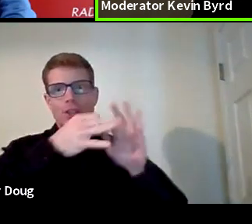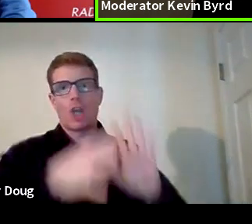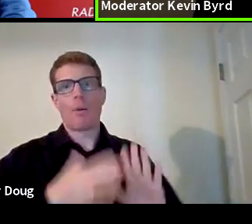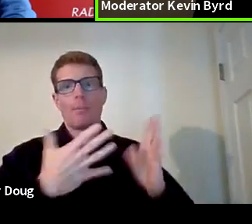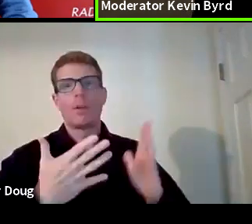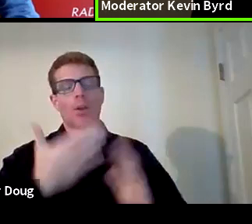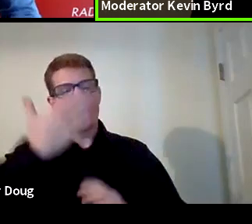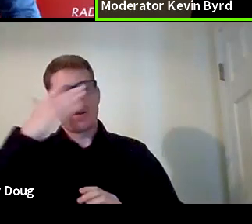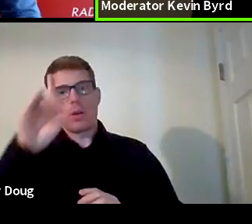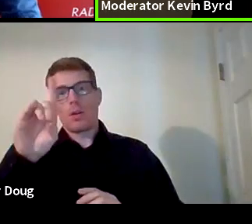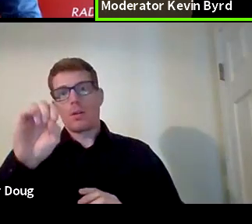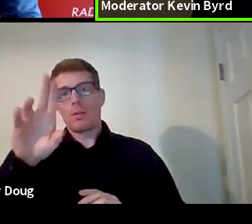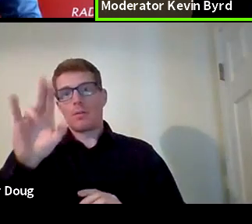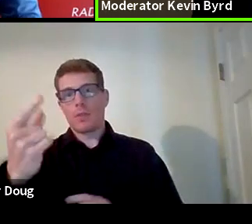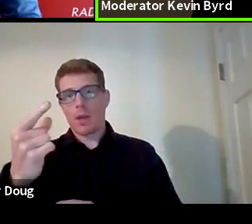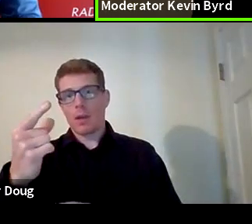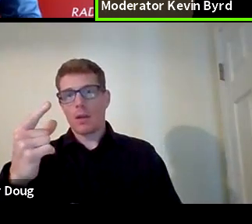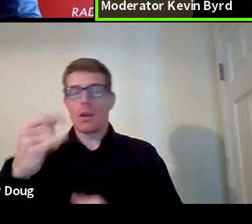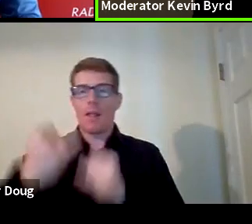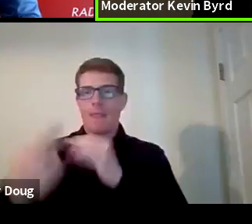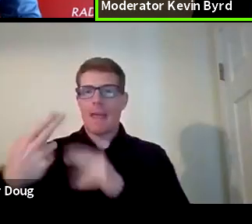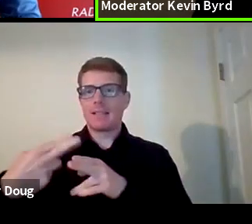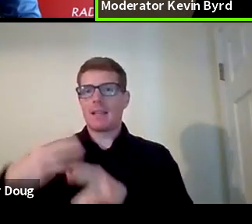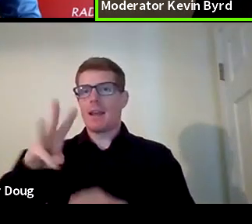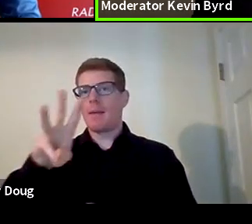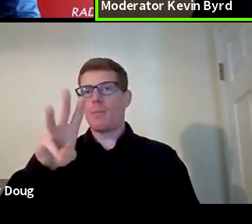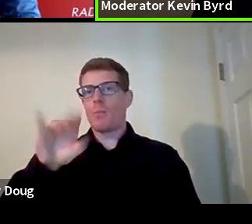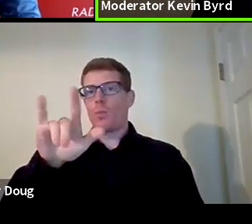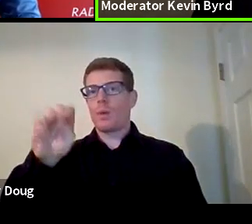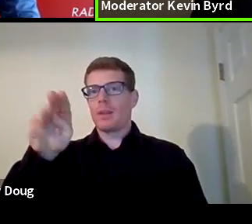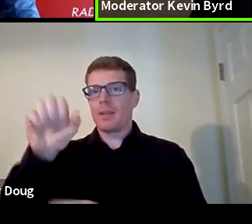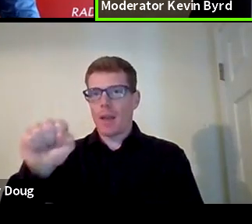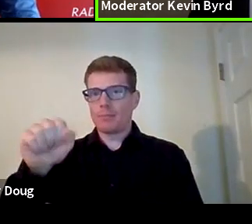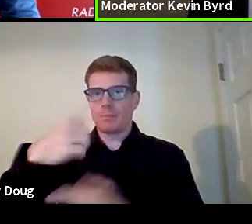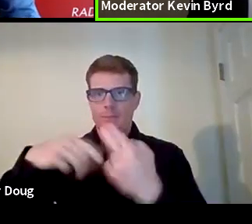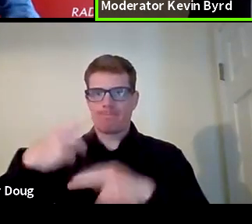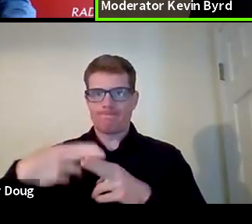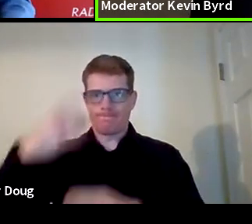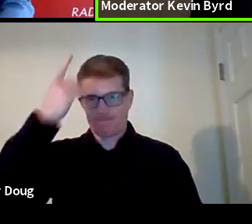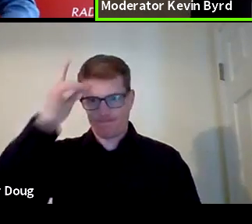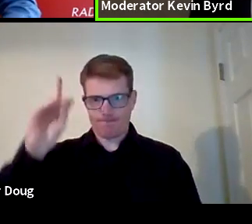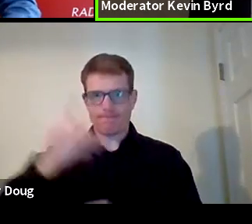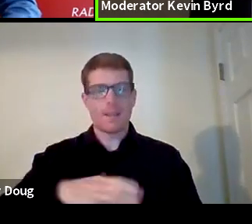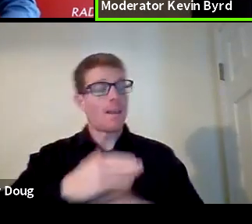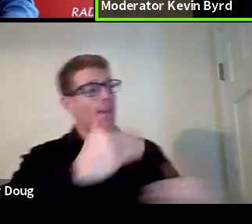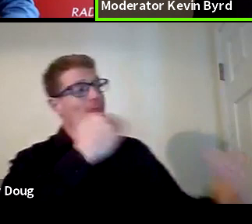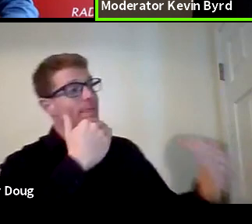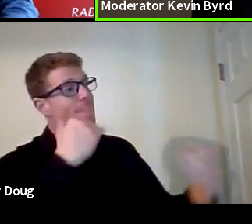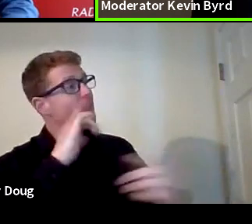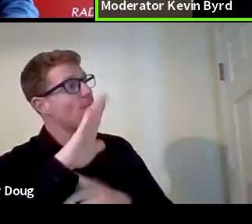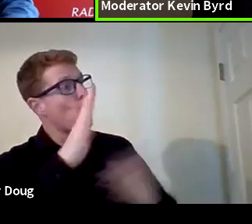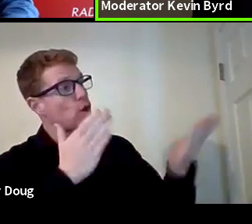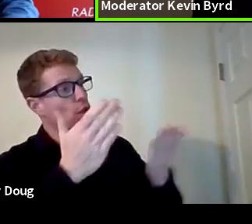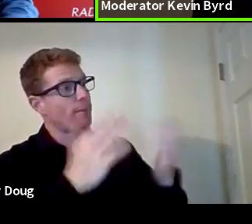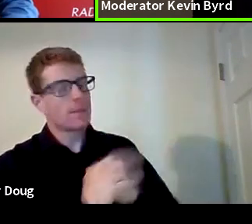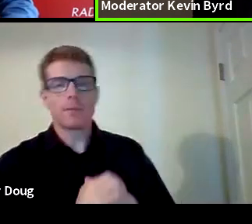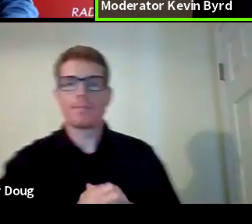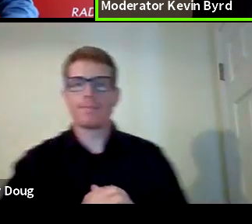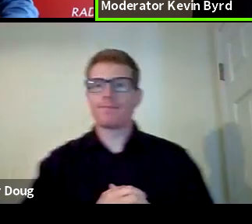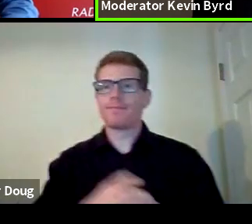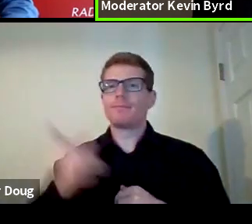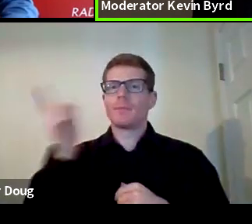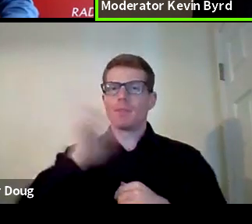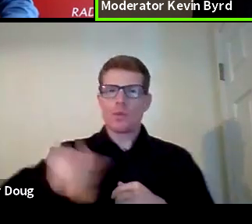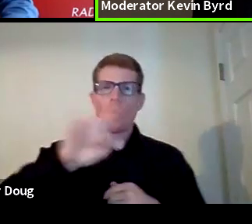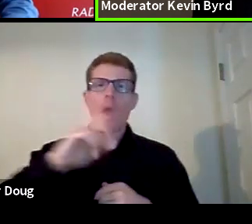your assistance with our series. You will learn as we move through our program. The New River Valley is blessed with leaders who care deeply about